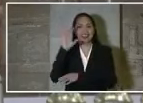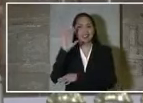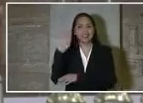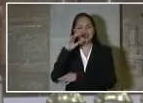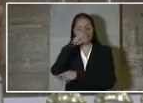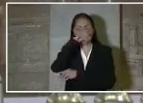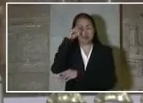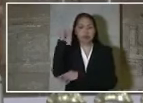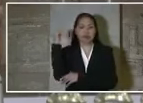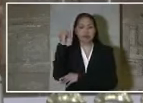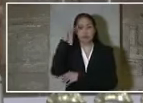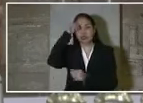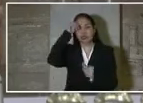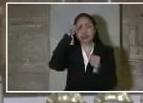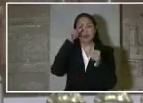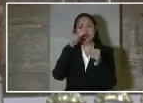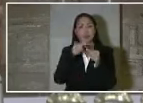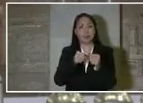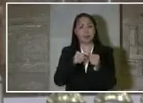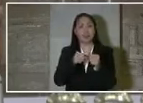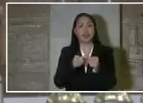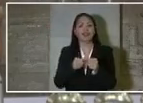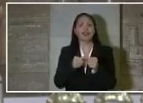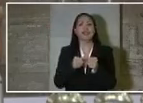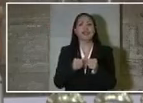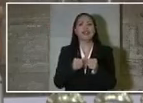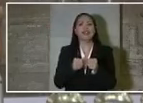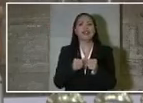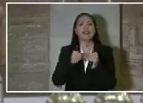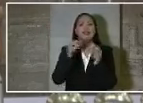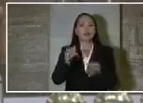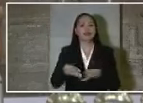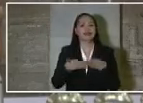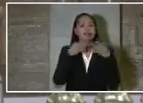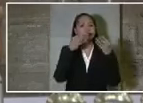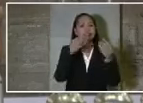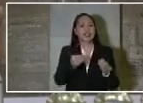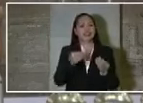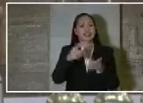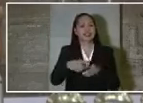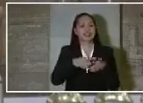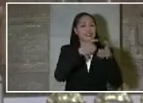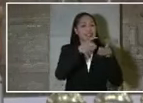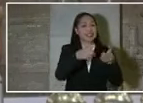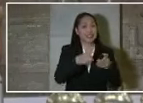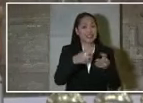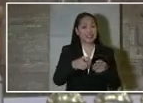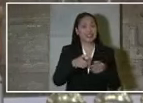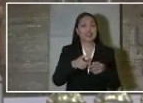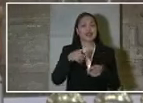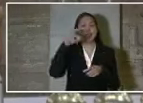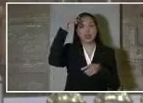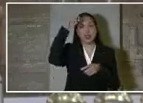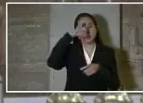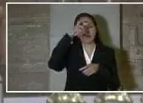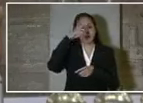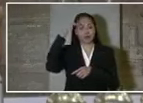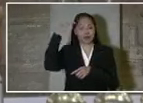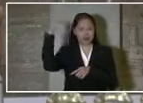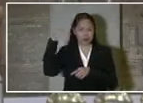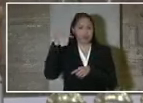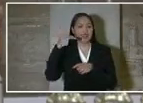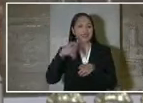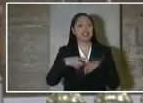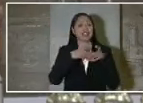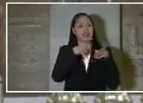inaalala ang pagbibigay din ng regalo ng mga mago kay Jesus. Kaya